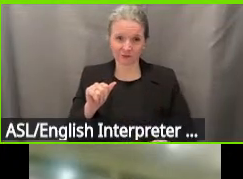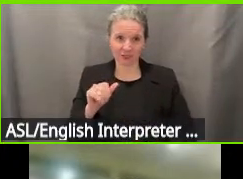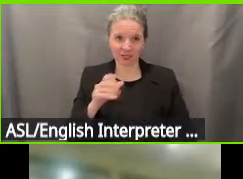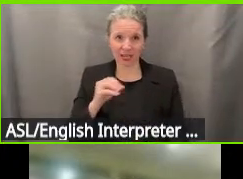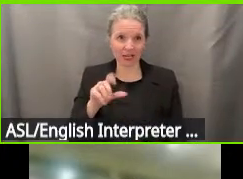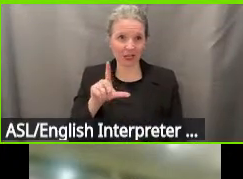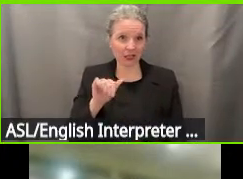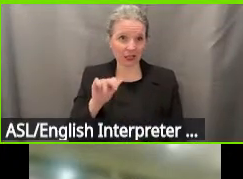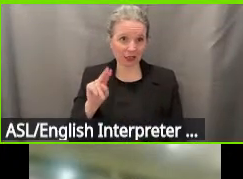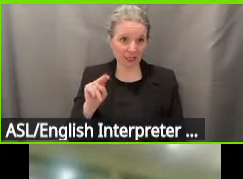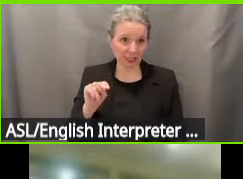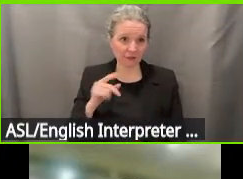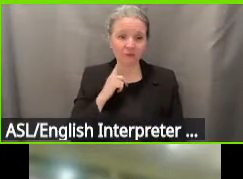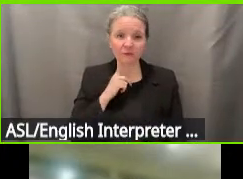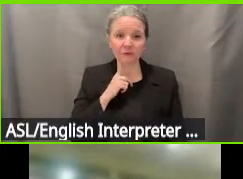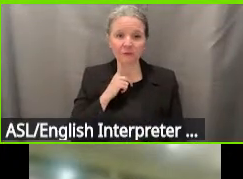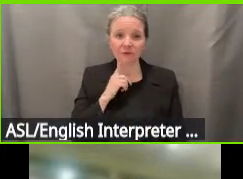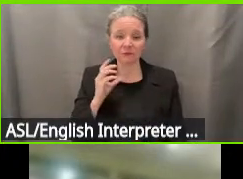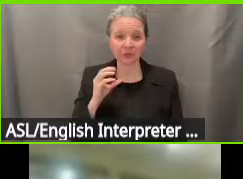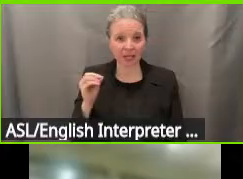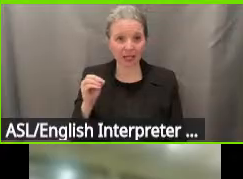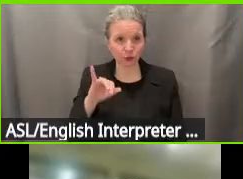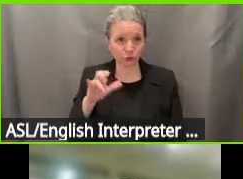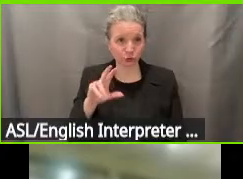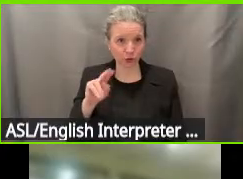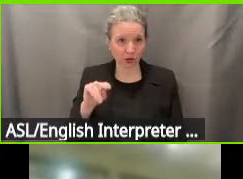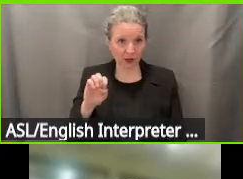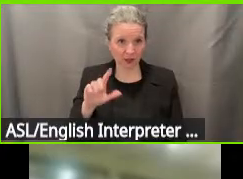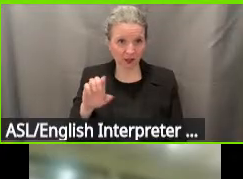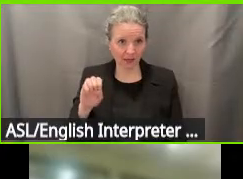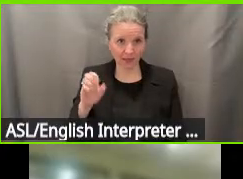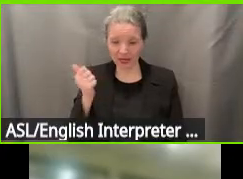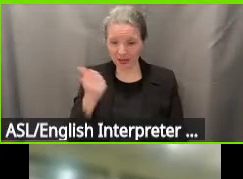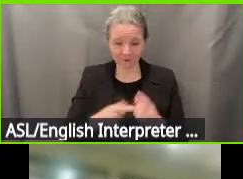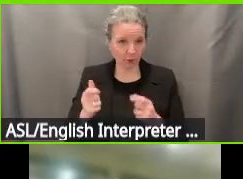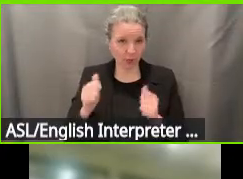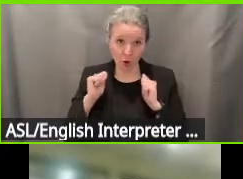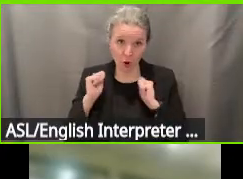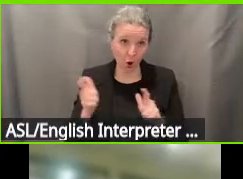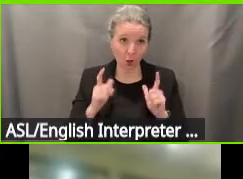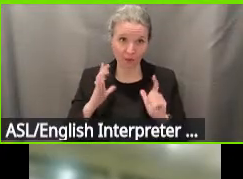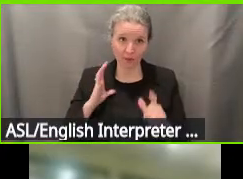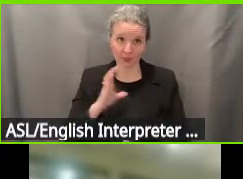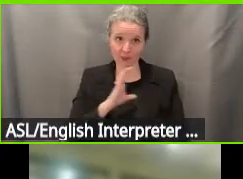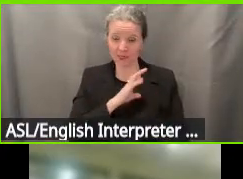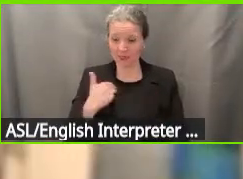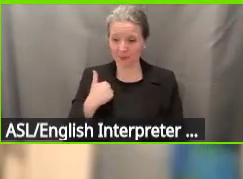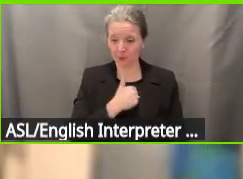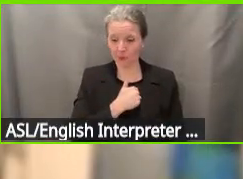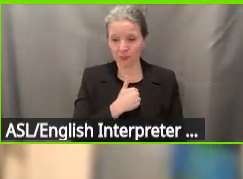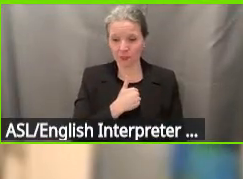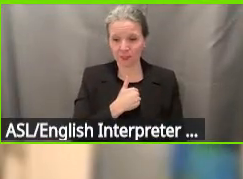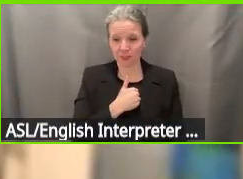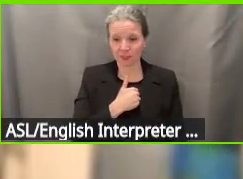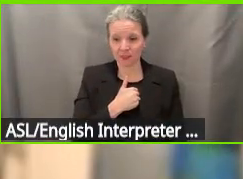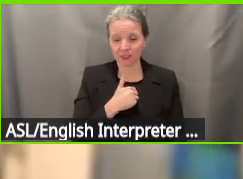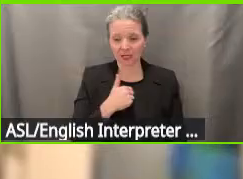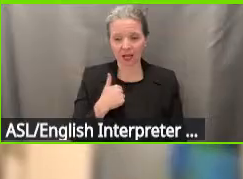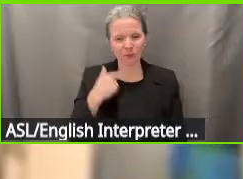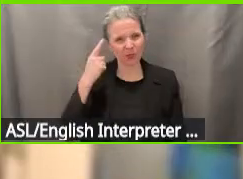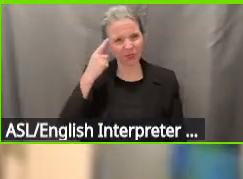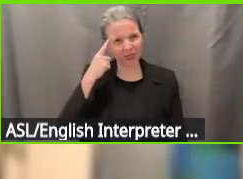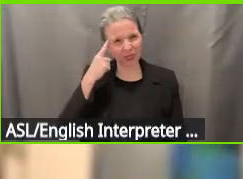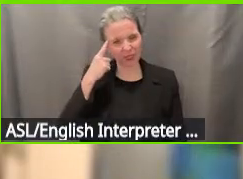and Lynn and John L. and everybody and all of the committee members. I was